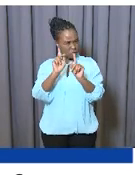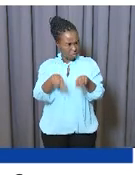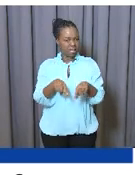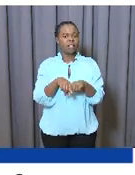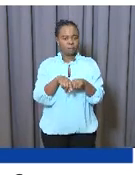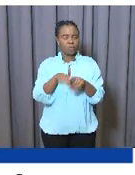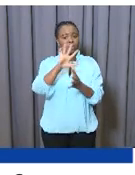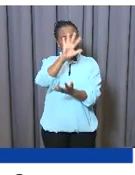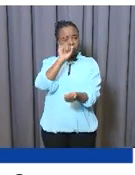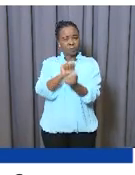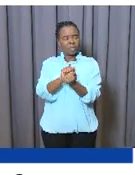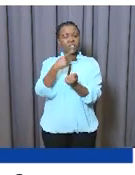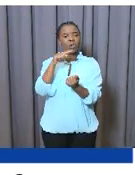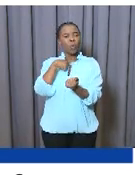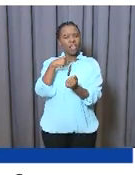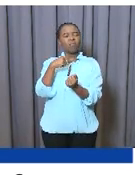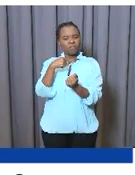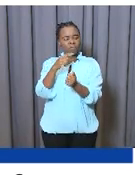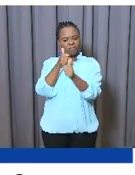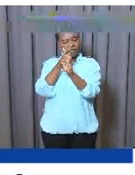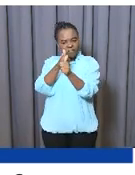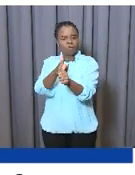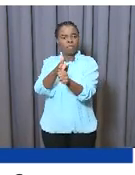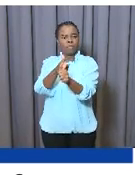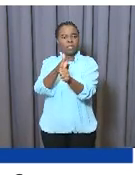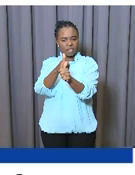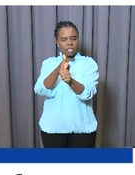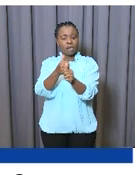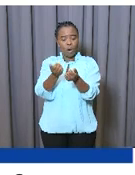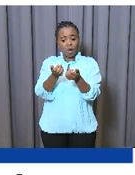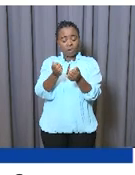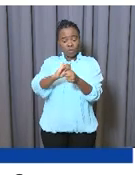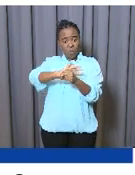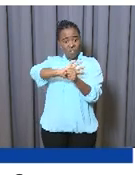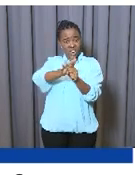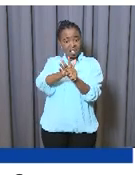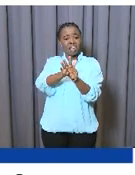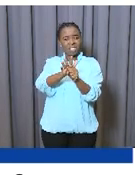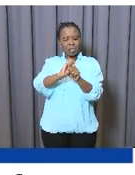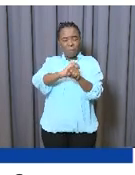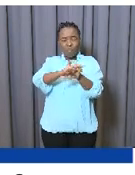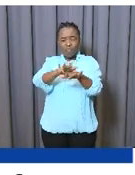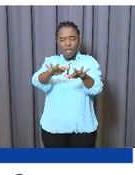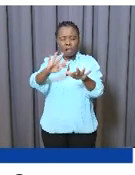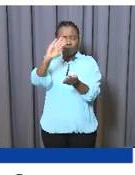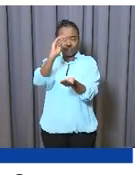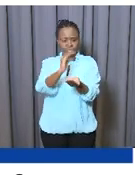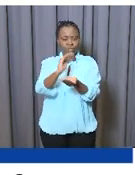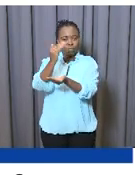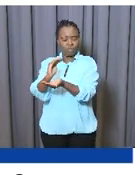saying we must all play our part. We must slow down the spread of COVID-19. It is clear,